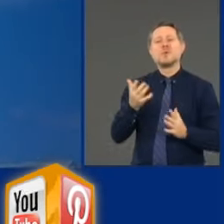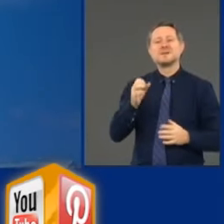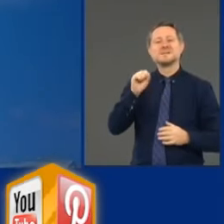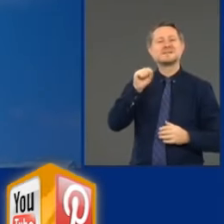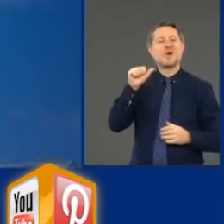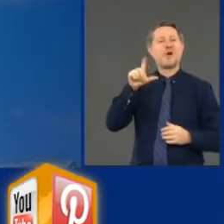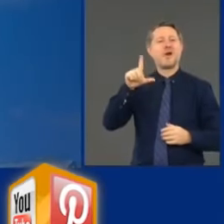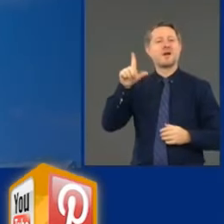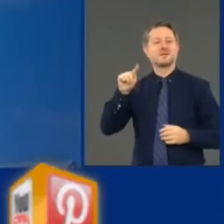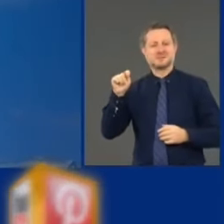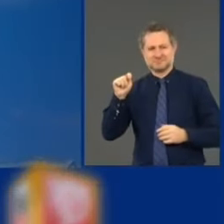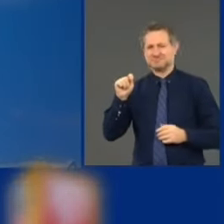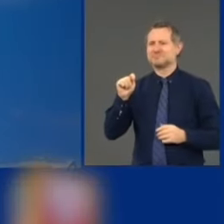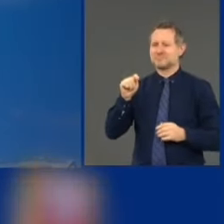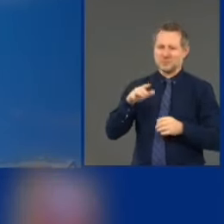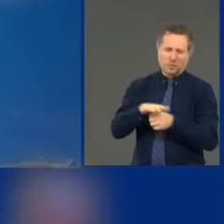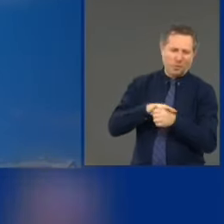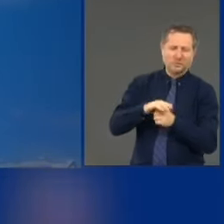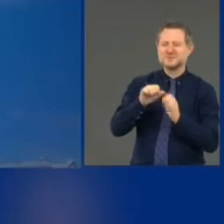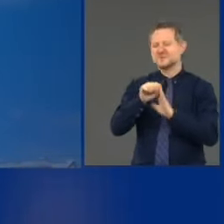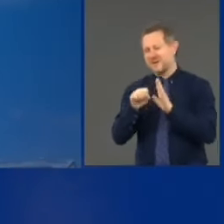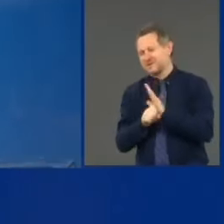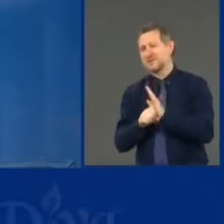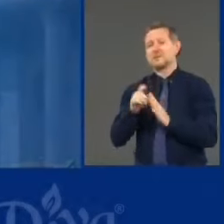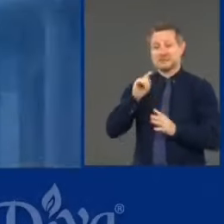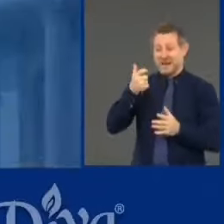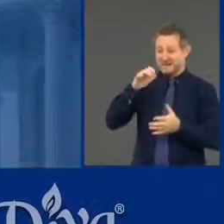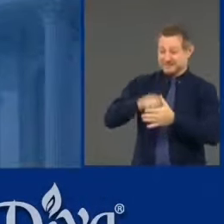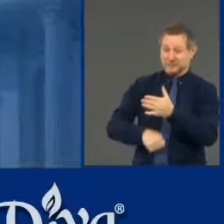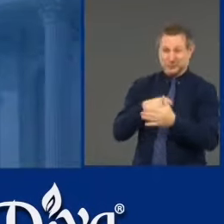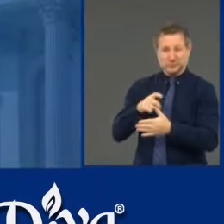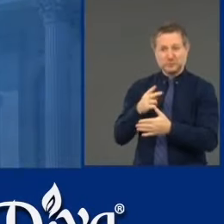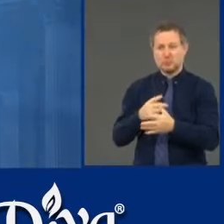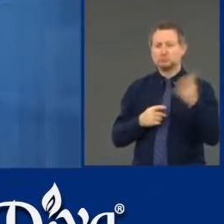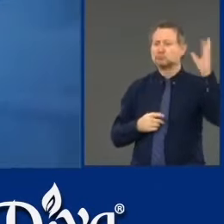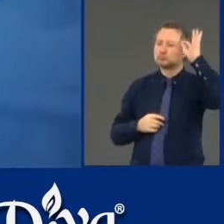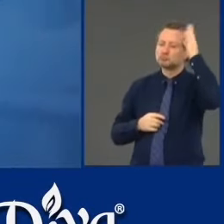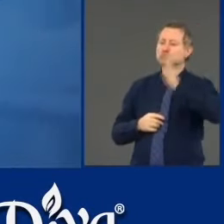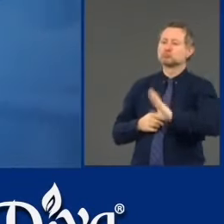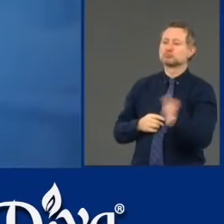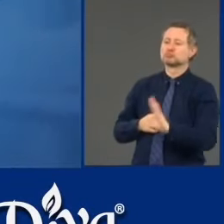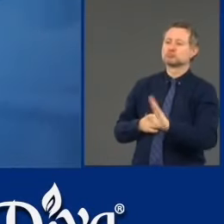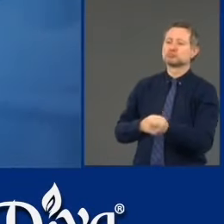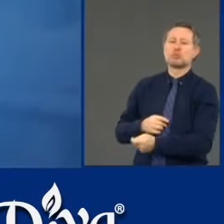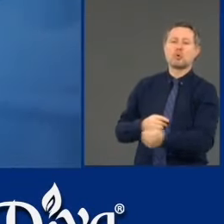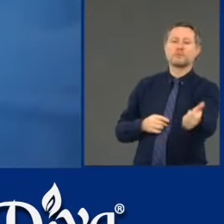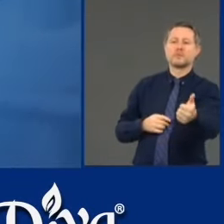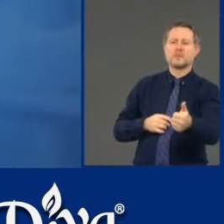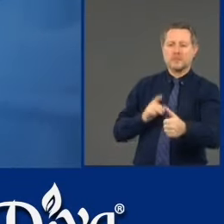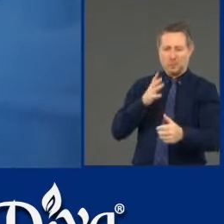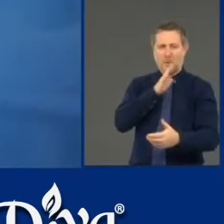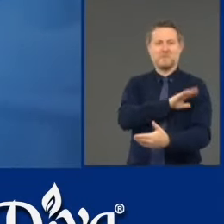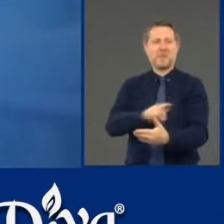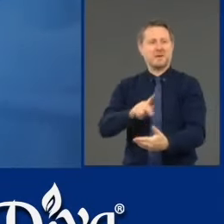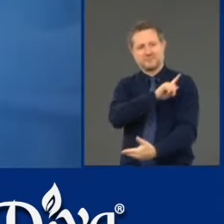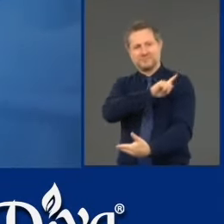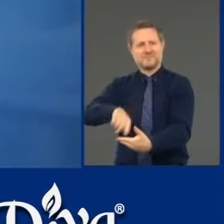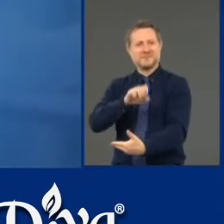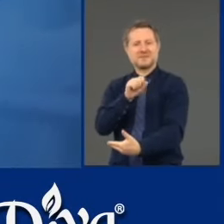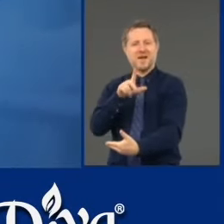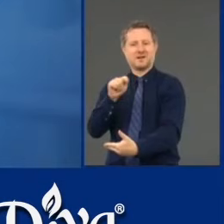New Yorkers for the federal government. But the Senate now has that bill. The Senate must act.